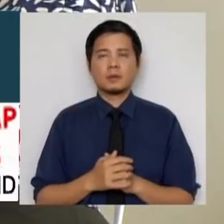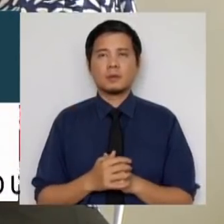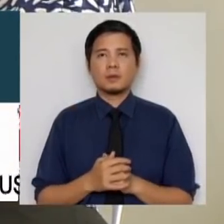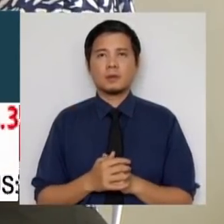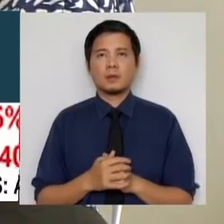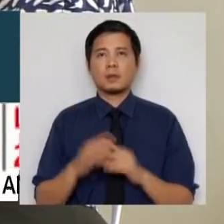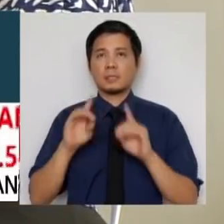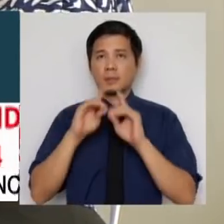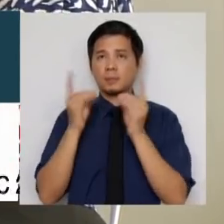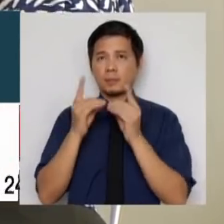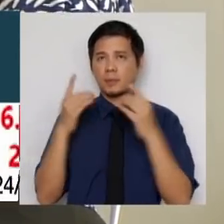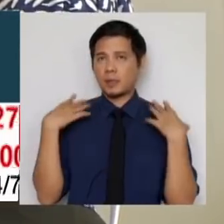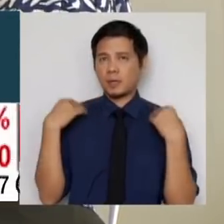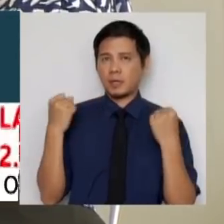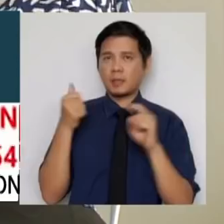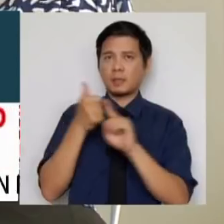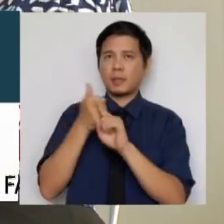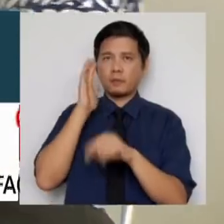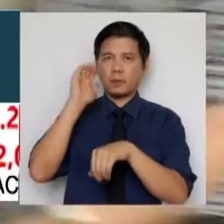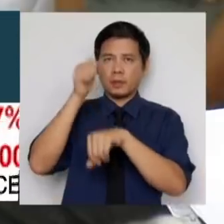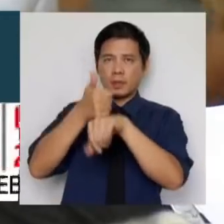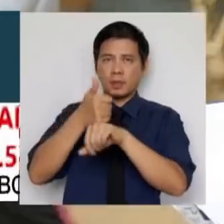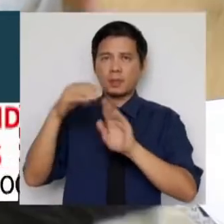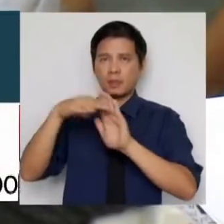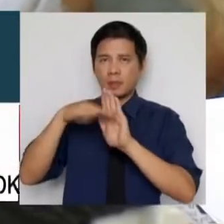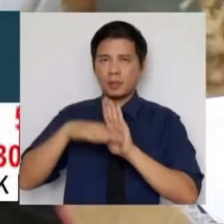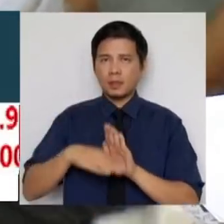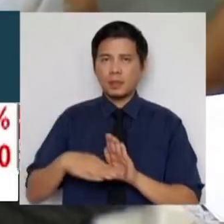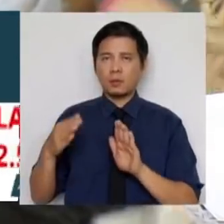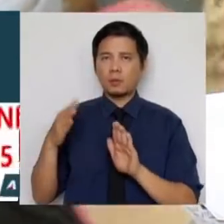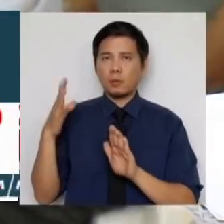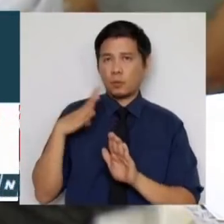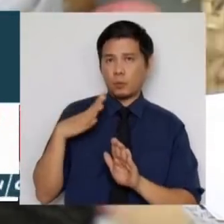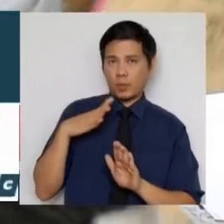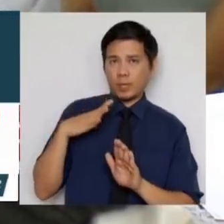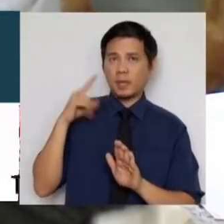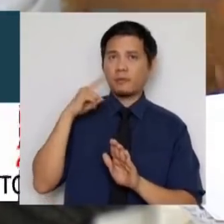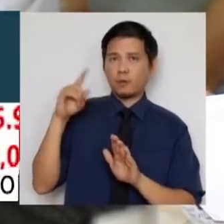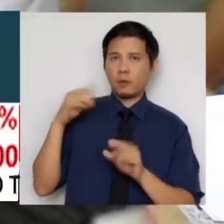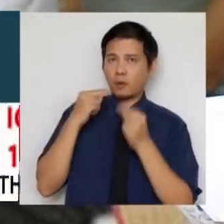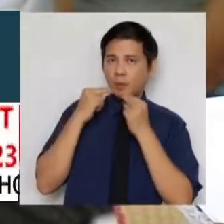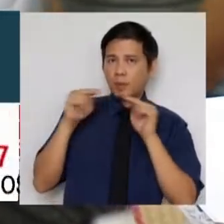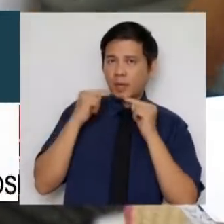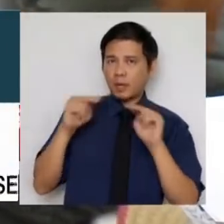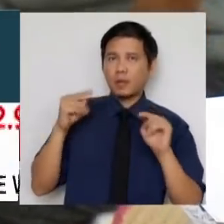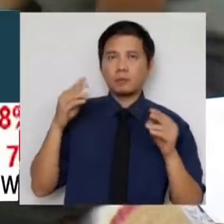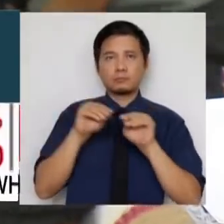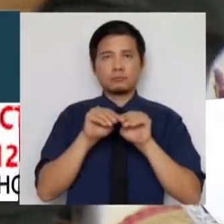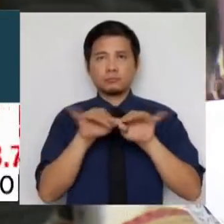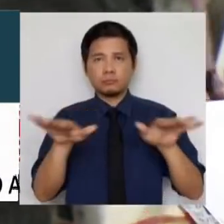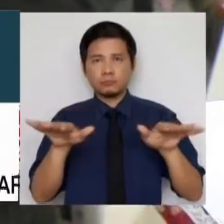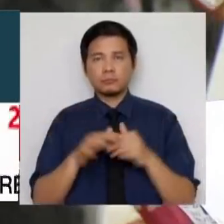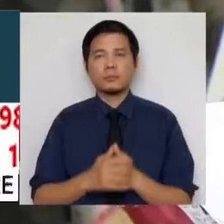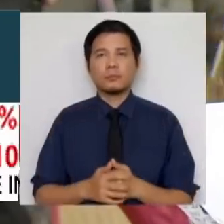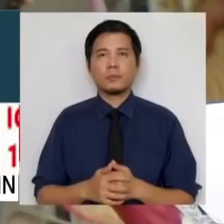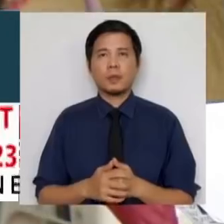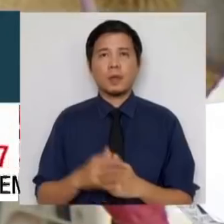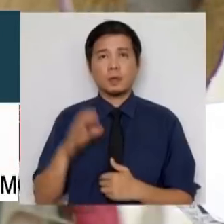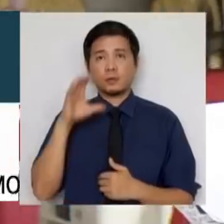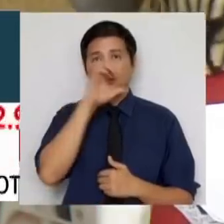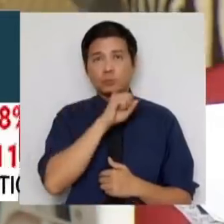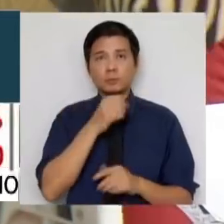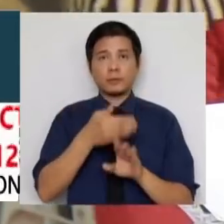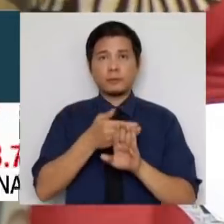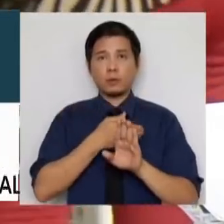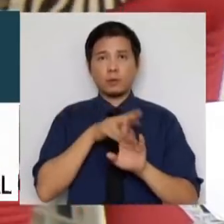of Health prior to rollout. So we are going to be waiting for these guidelines. And I'm assuming that prior to rollout, the Department